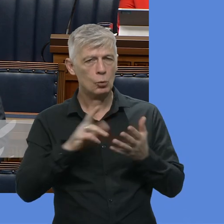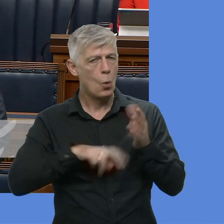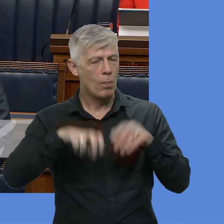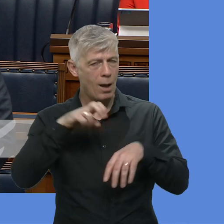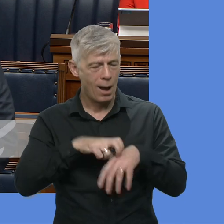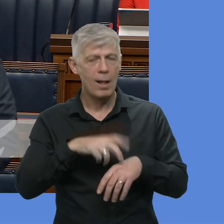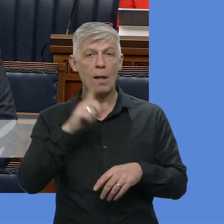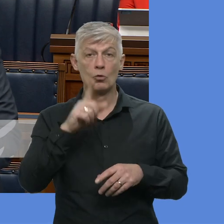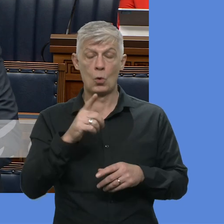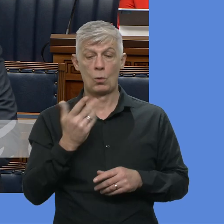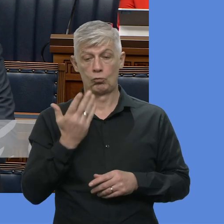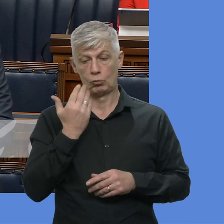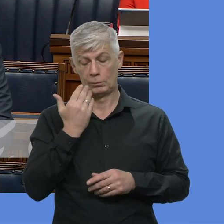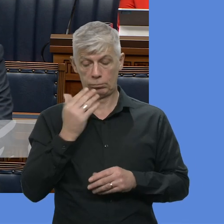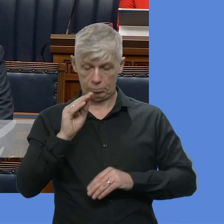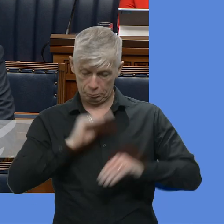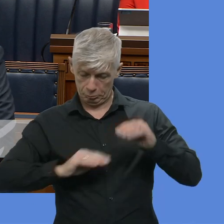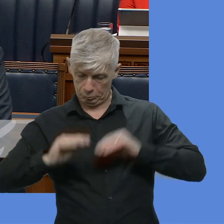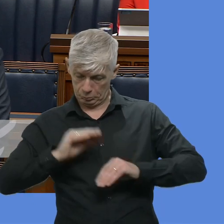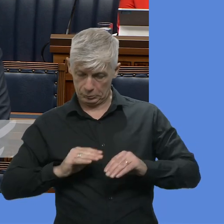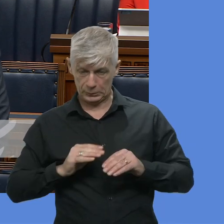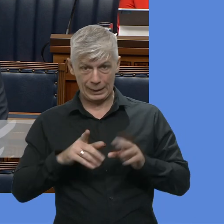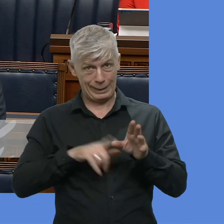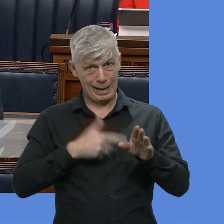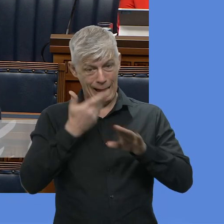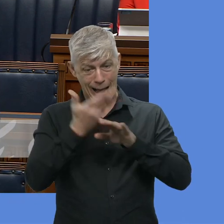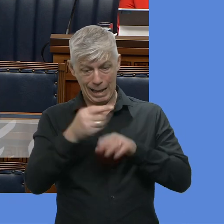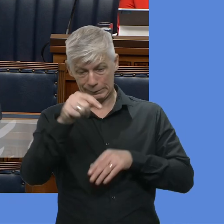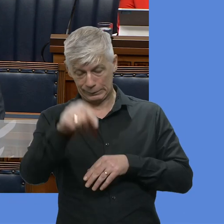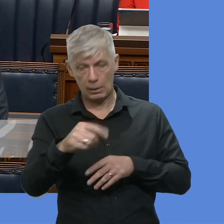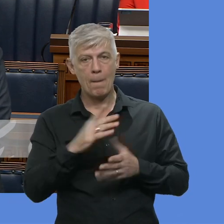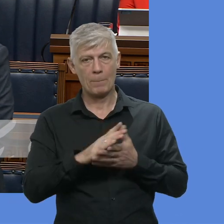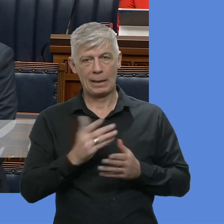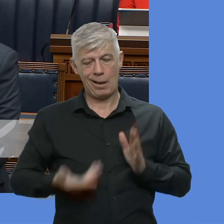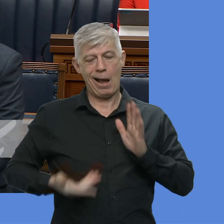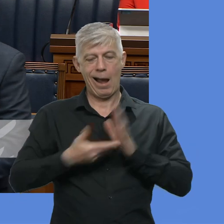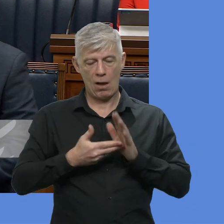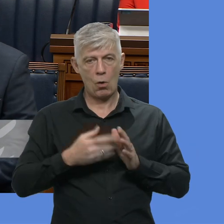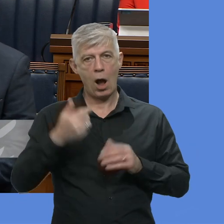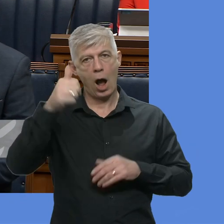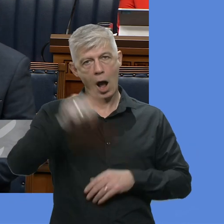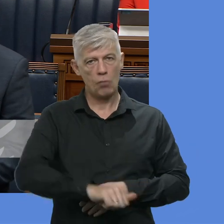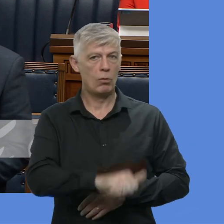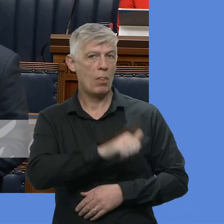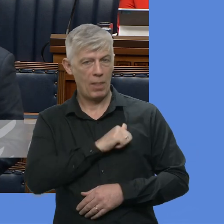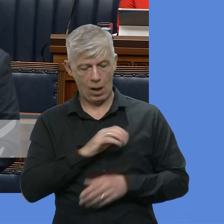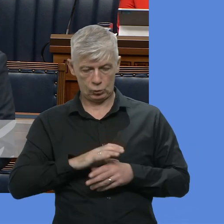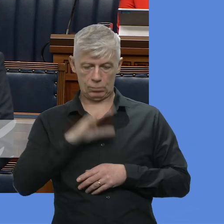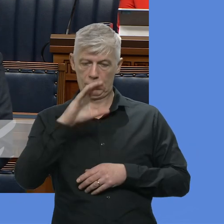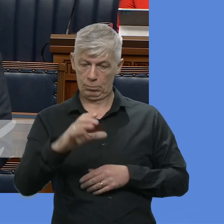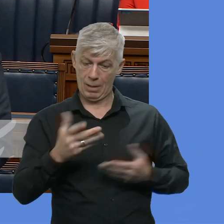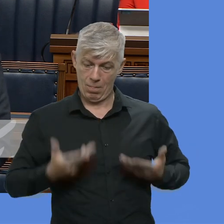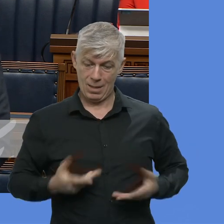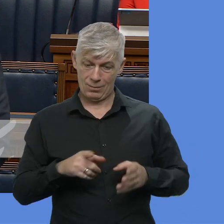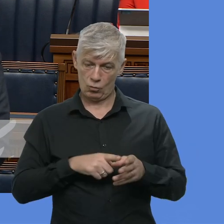a reallocation exercise as we approach the year end, I am able to allocate a further £100,000 this year to